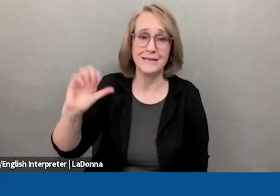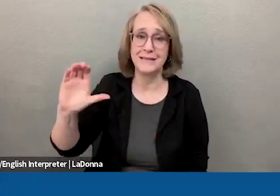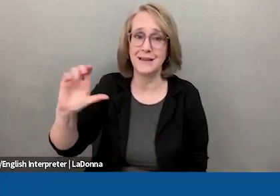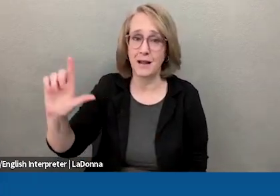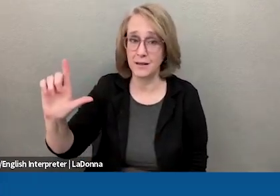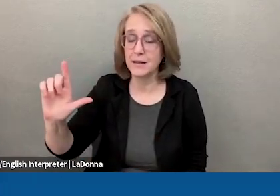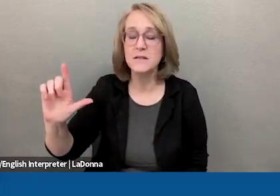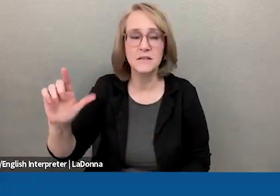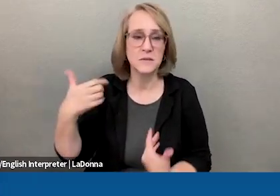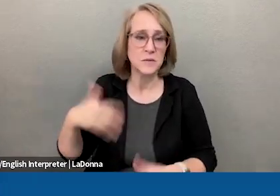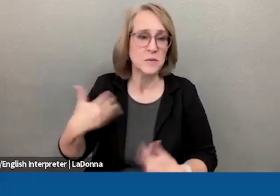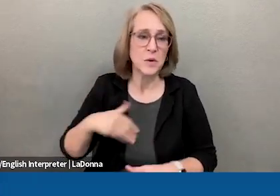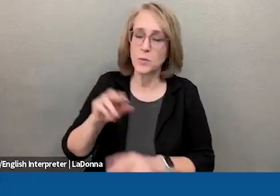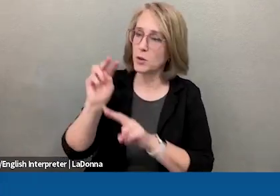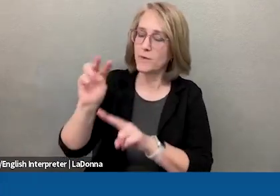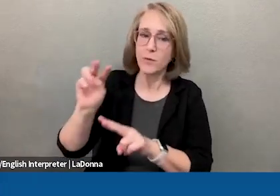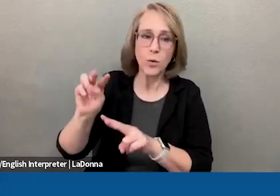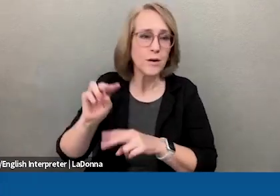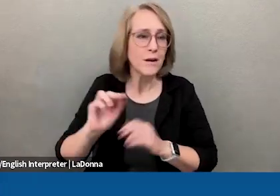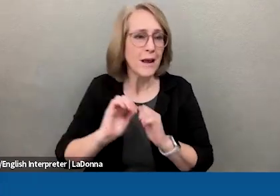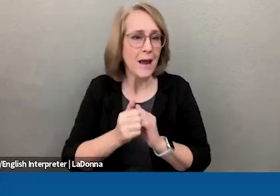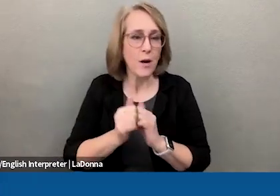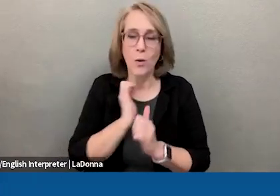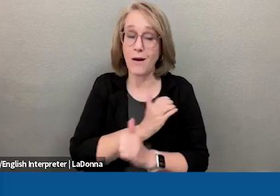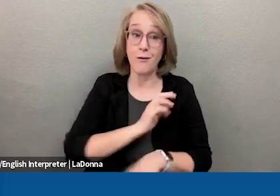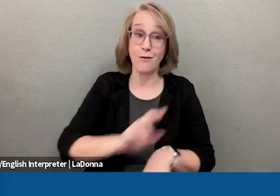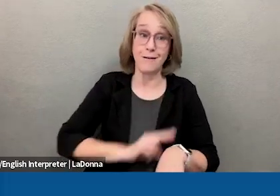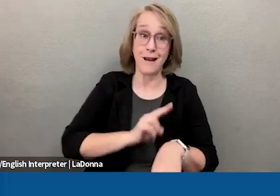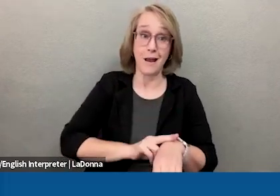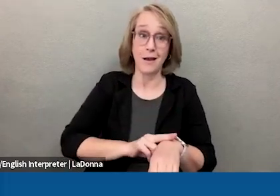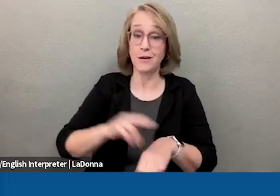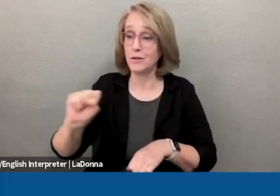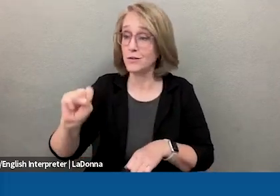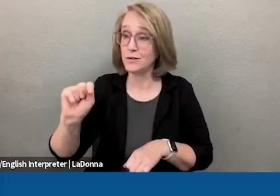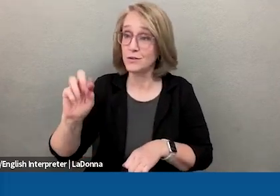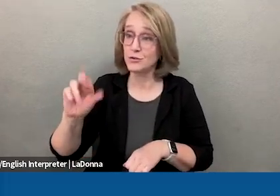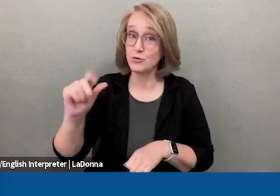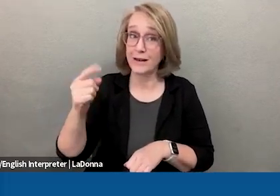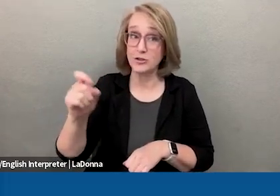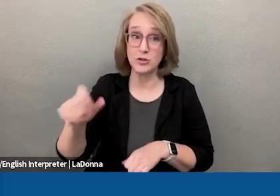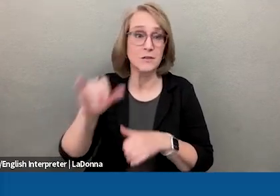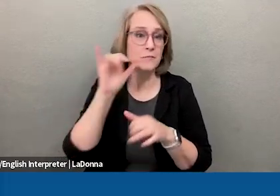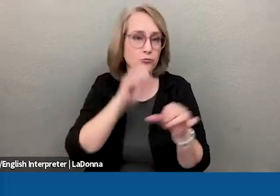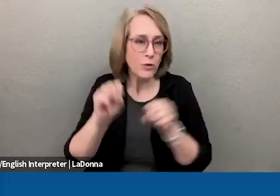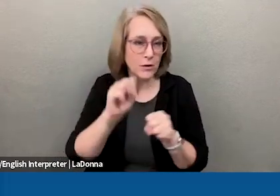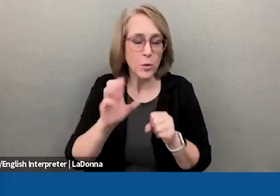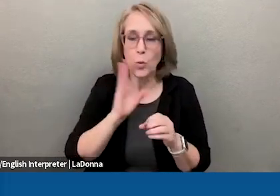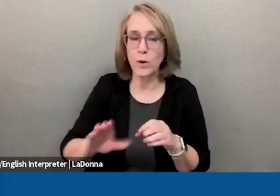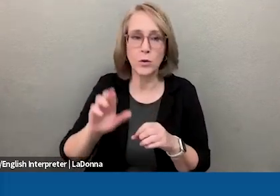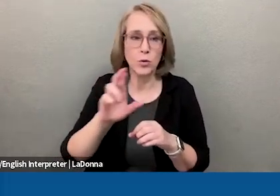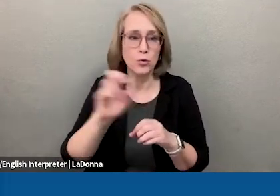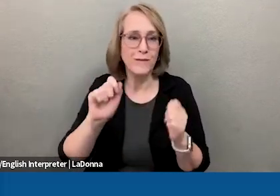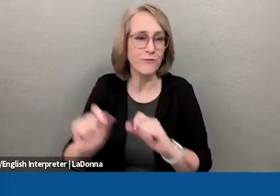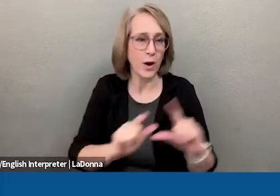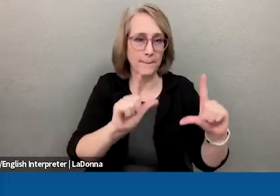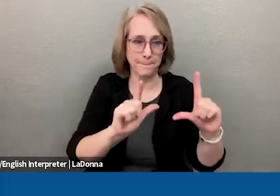we look forward towards reframing the national strategy and updating it in the months and year or